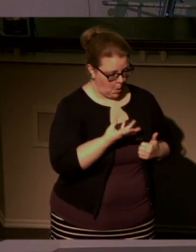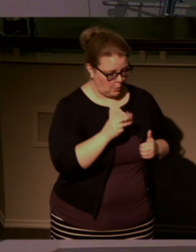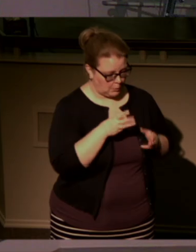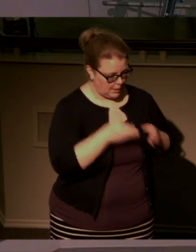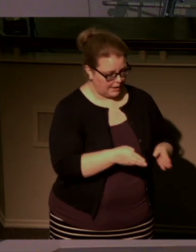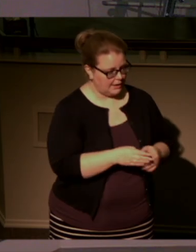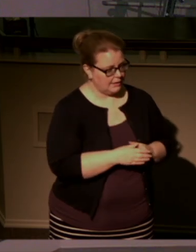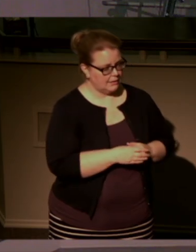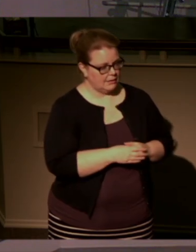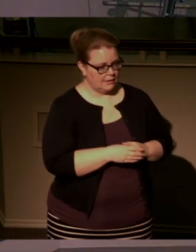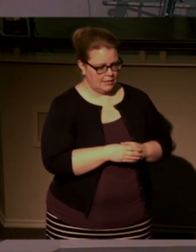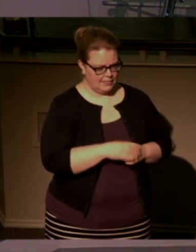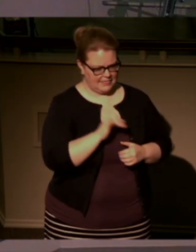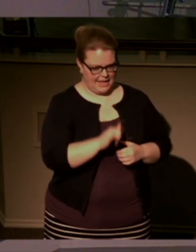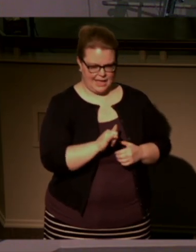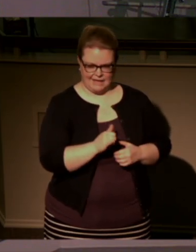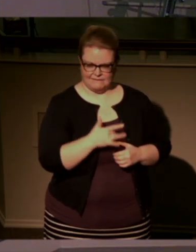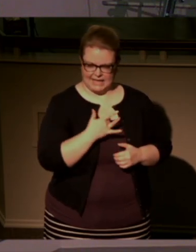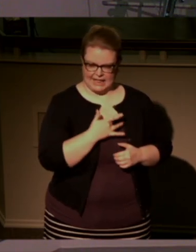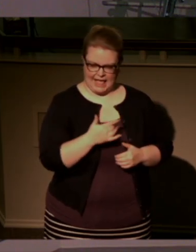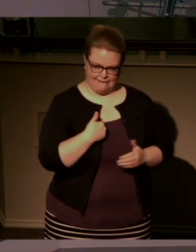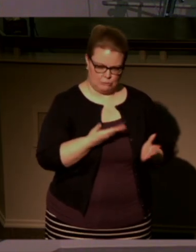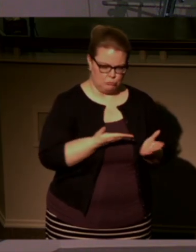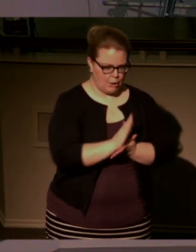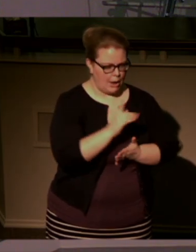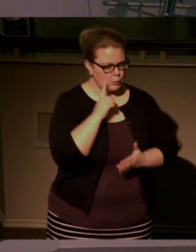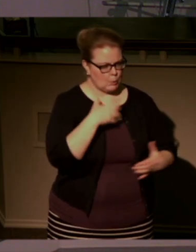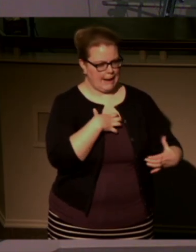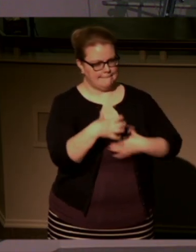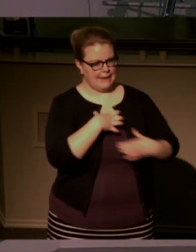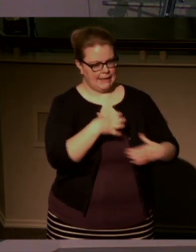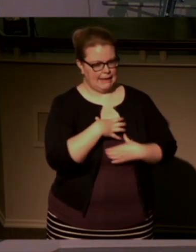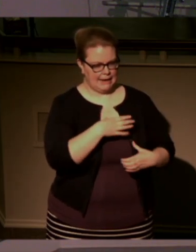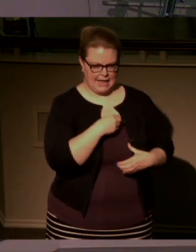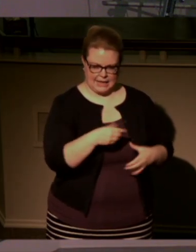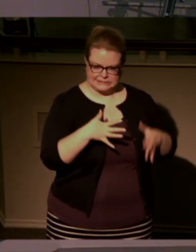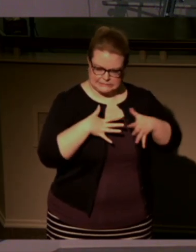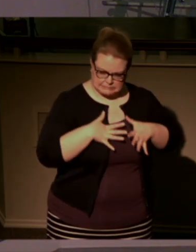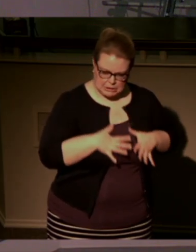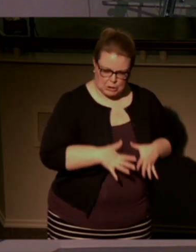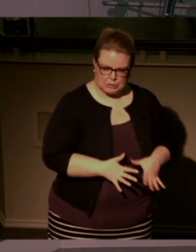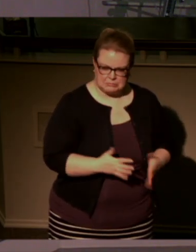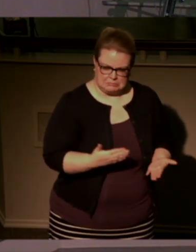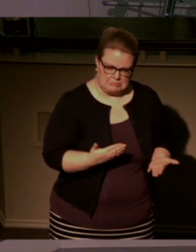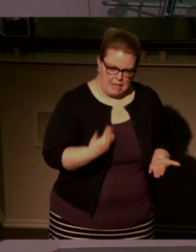justifying that complaining and despairing is reasonable.